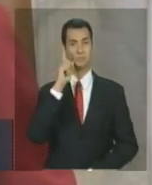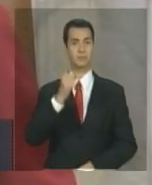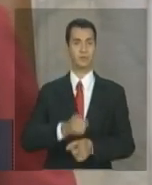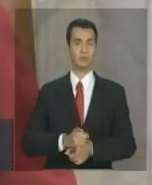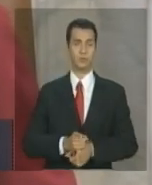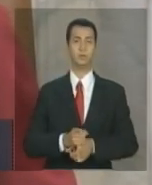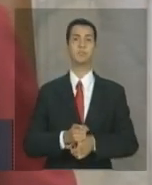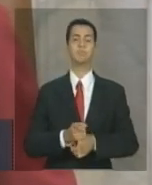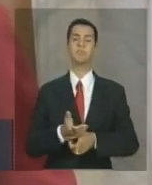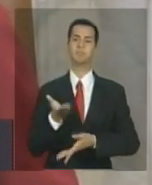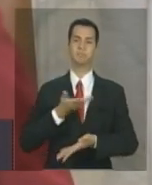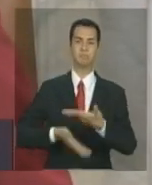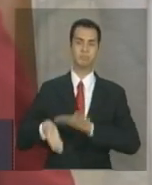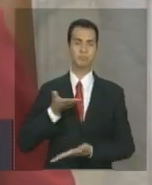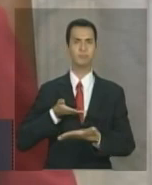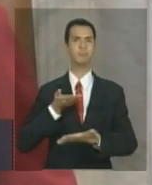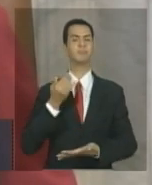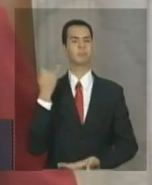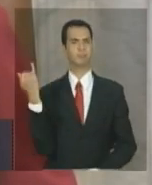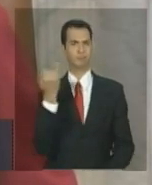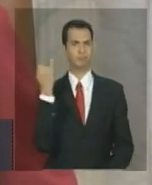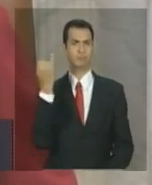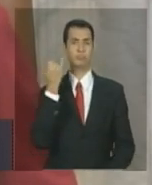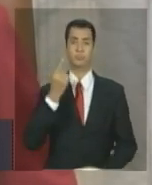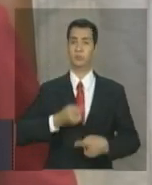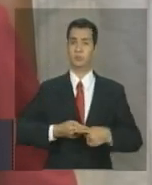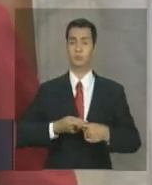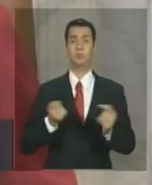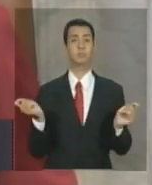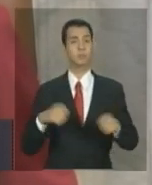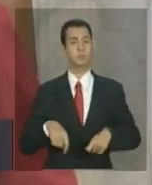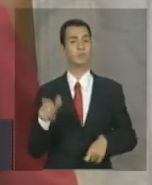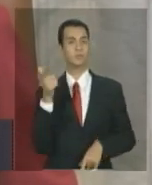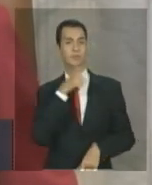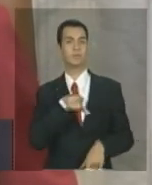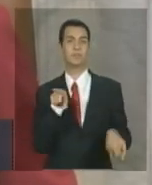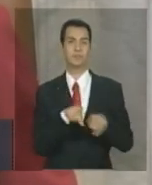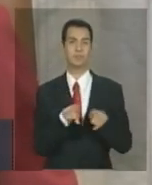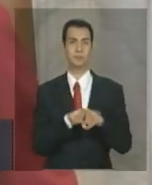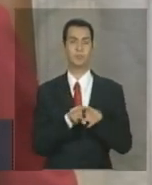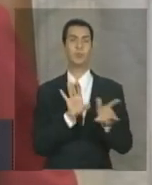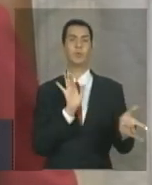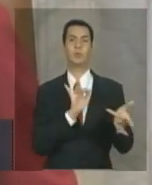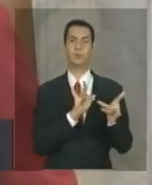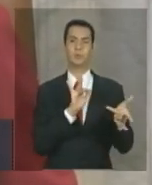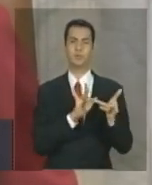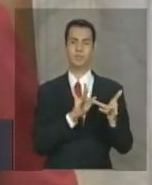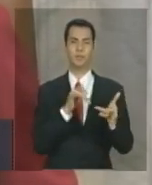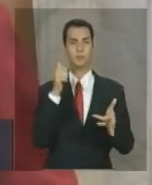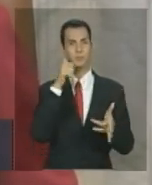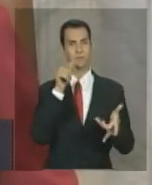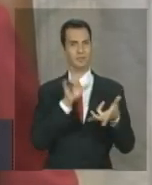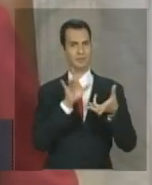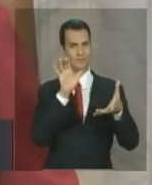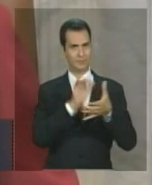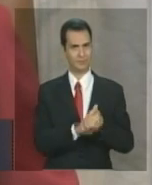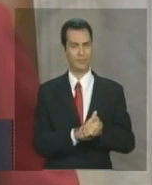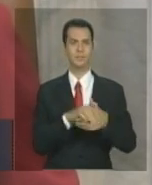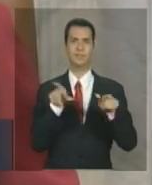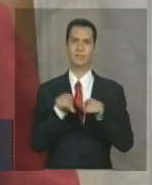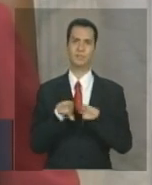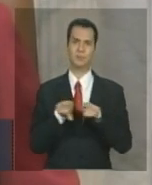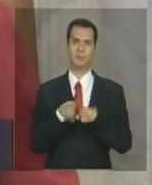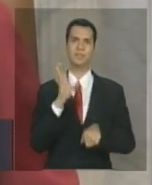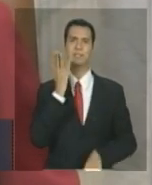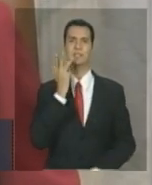na medida que também propiciou um contato com a primeira-dama Michelle e também com as crianças.